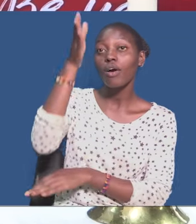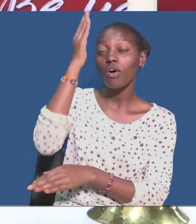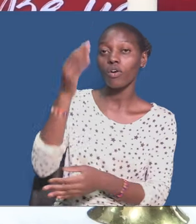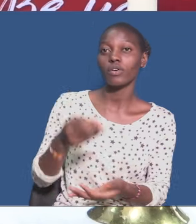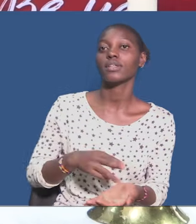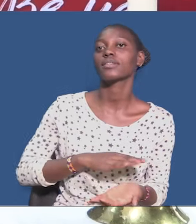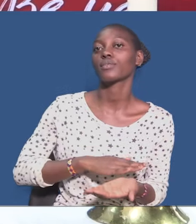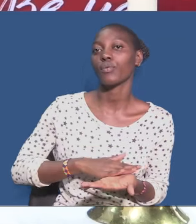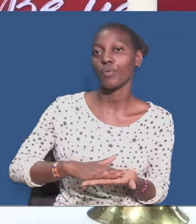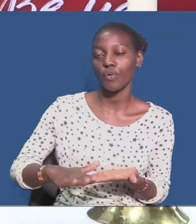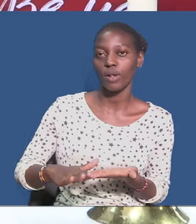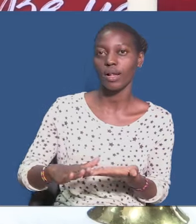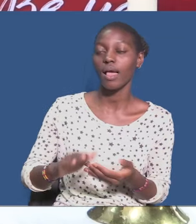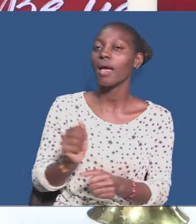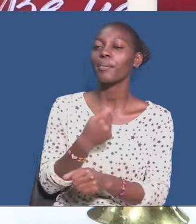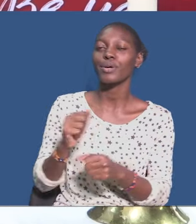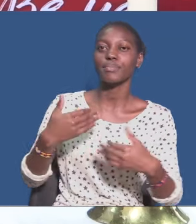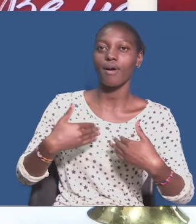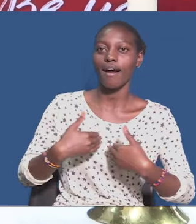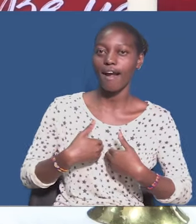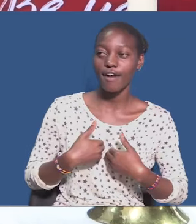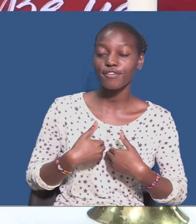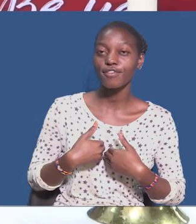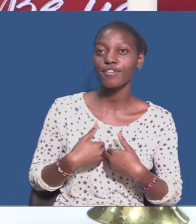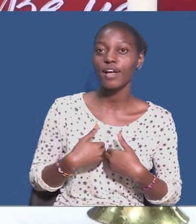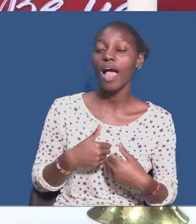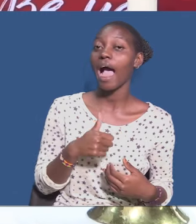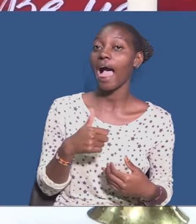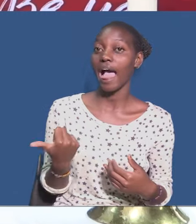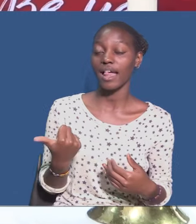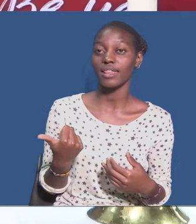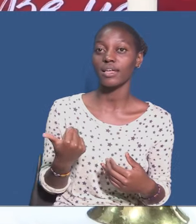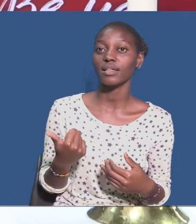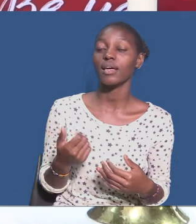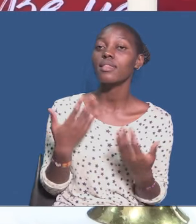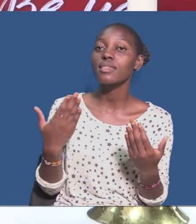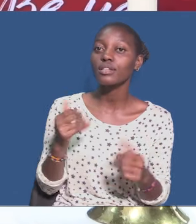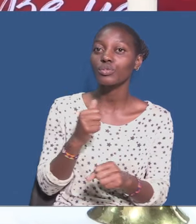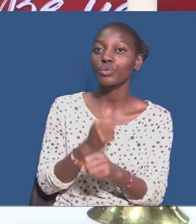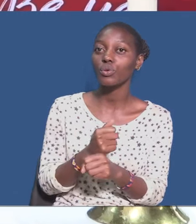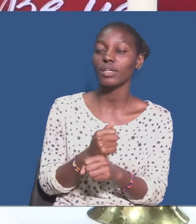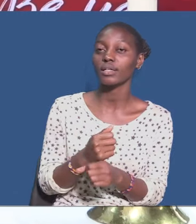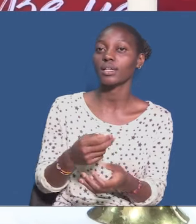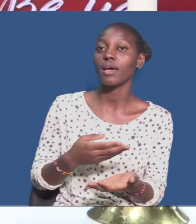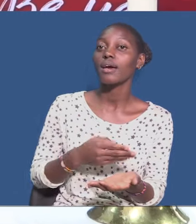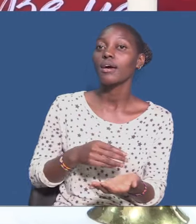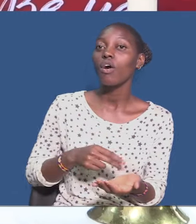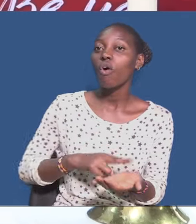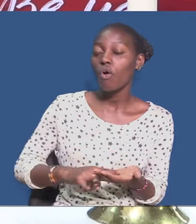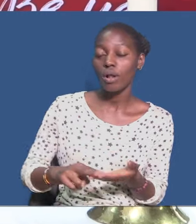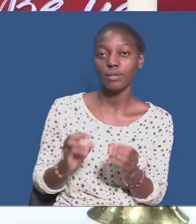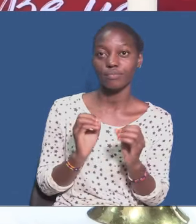cannot have anything to do with anything that is not in keeping with his